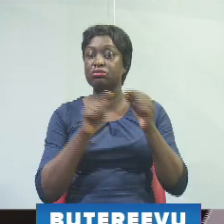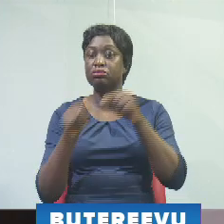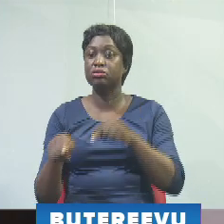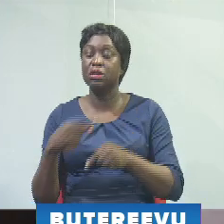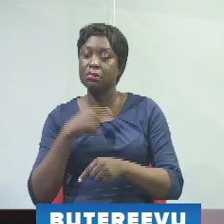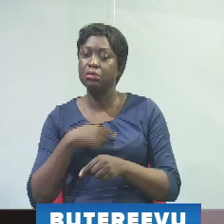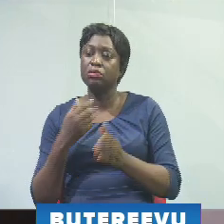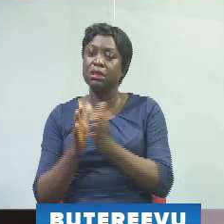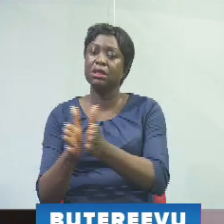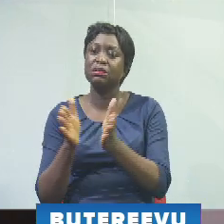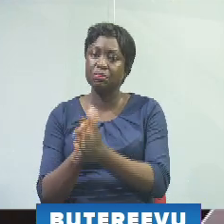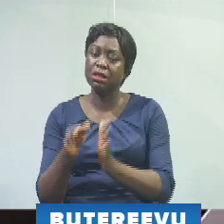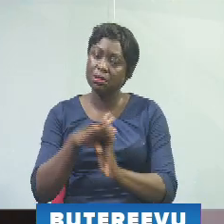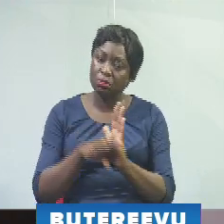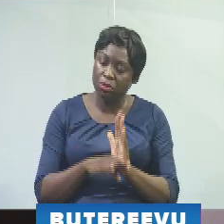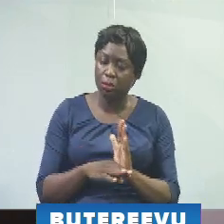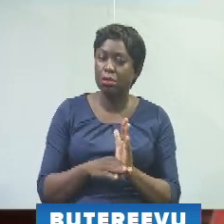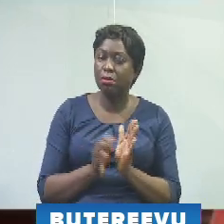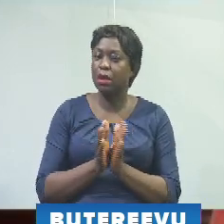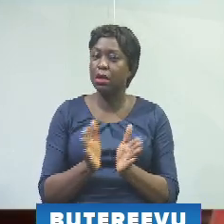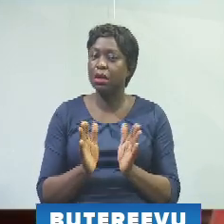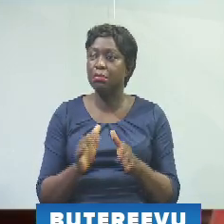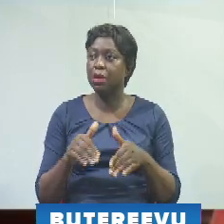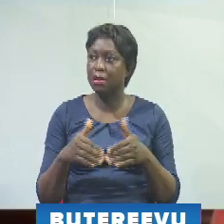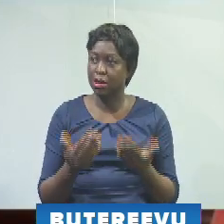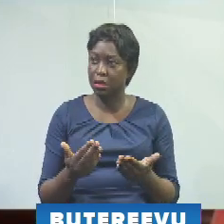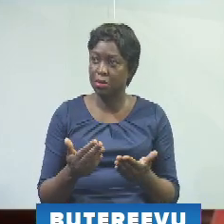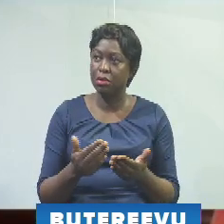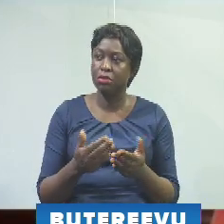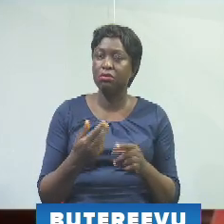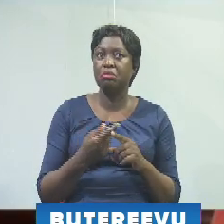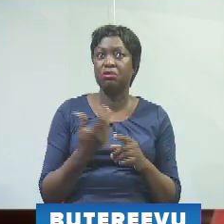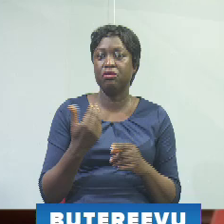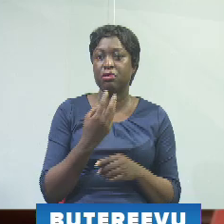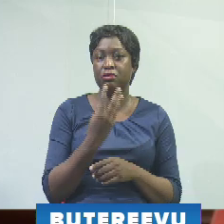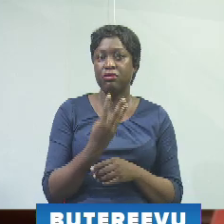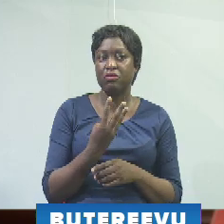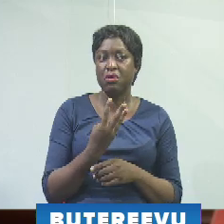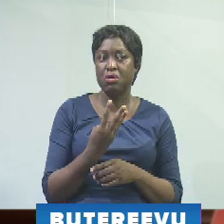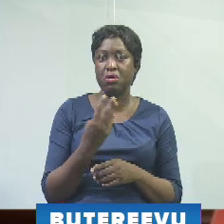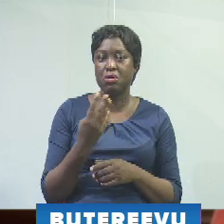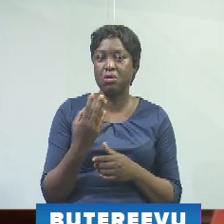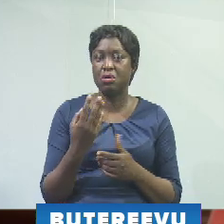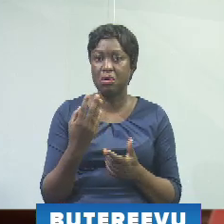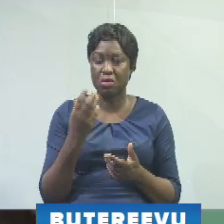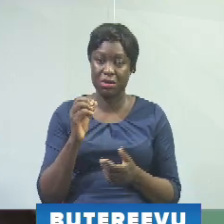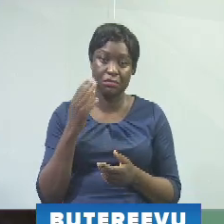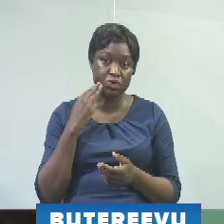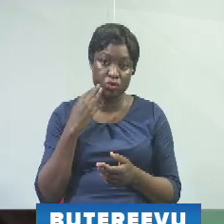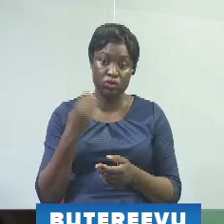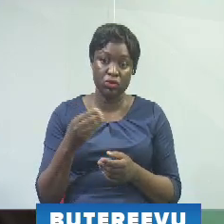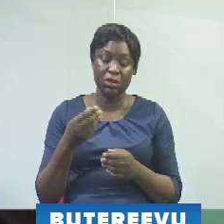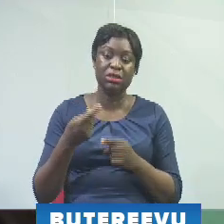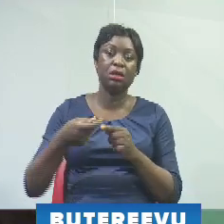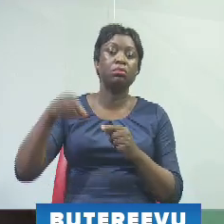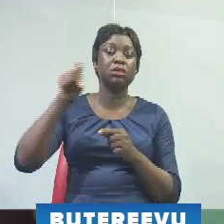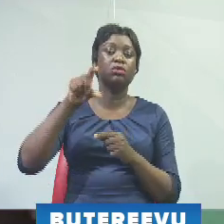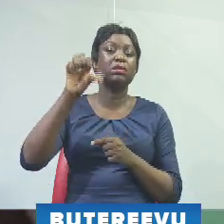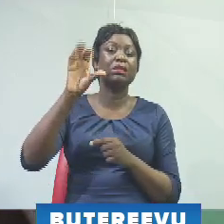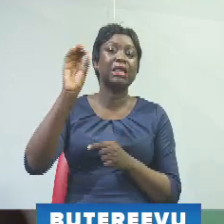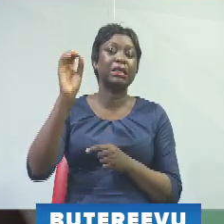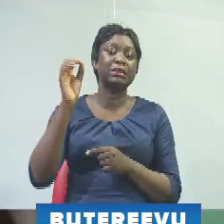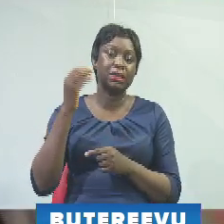gye balina nga kampuni. Ey'okwongerako ku Nsimbi okuva ku bukadde bwa ddoola buna okutuuka ku bukadde 9. Era balambuludde engeri gye